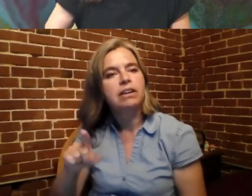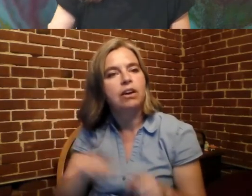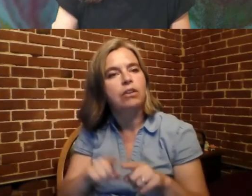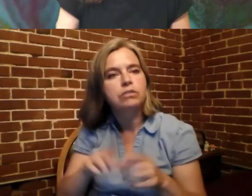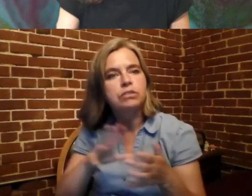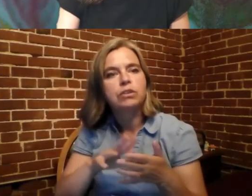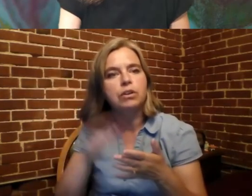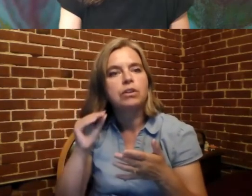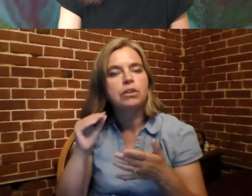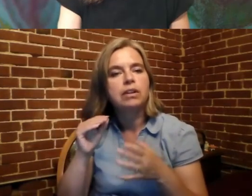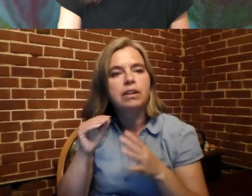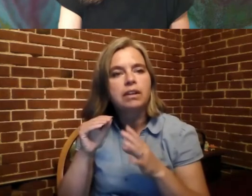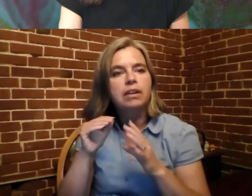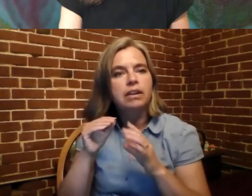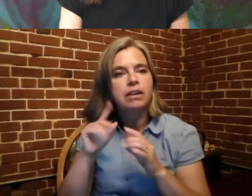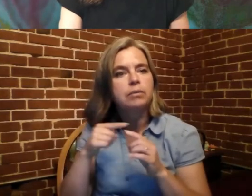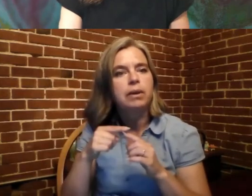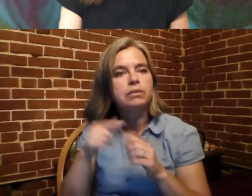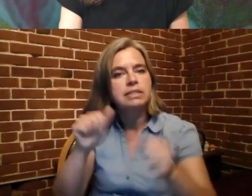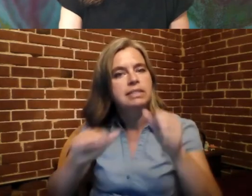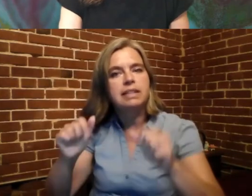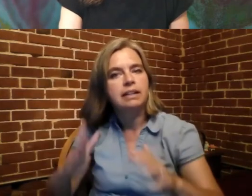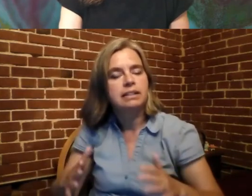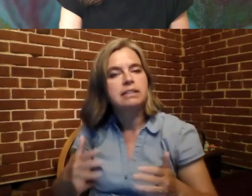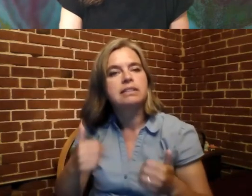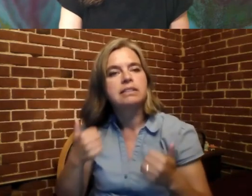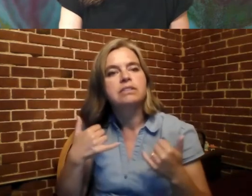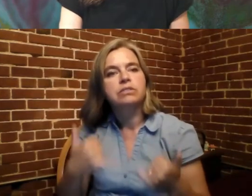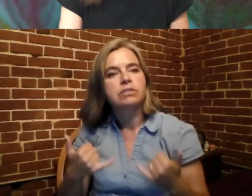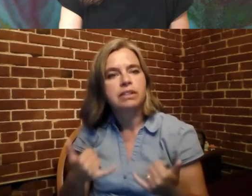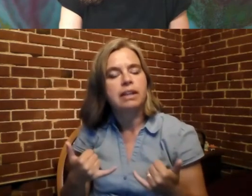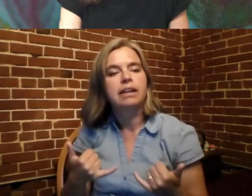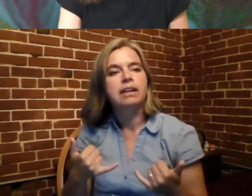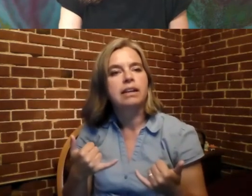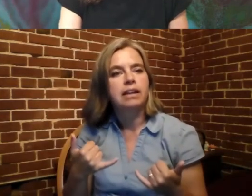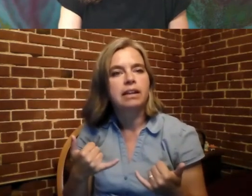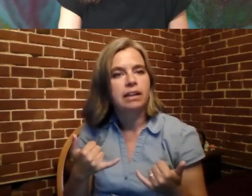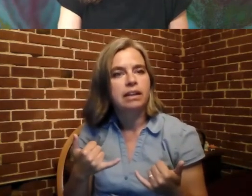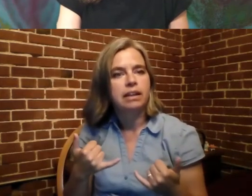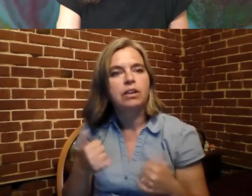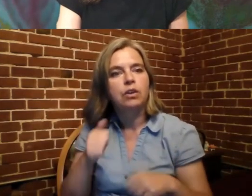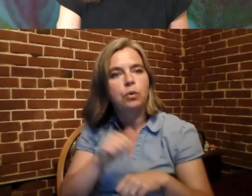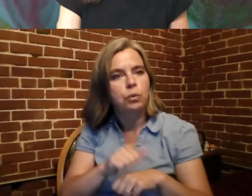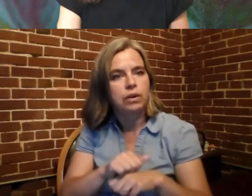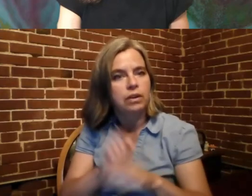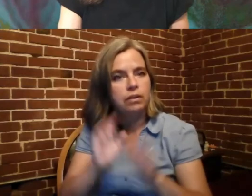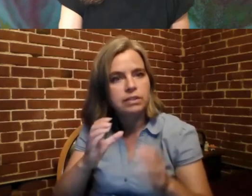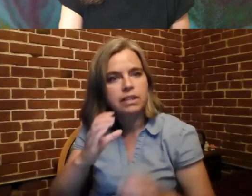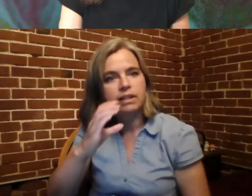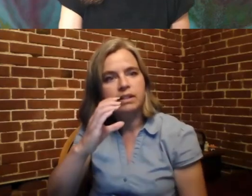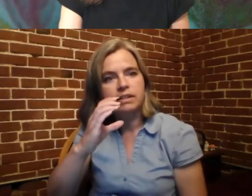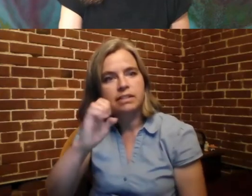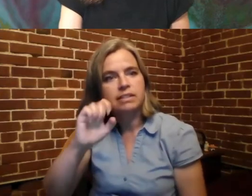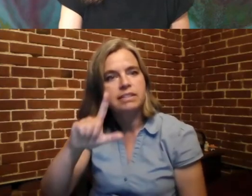about how scientists today are working at the cellular level, and the